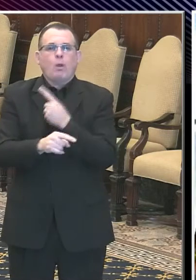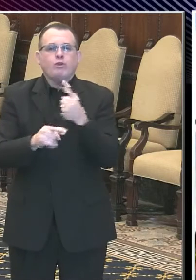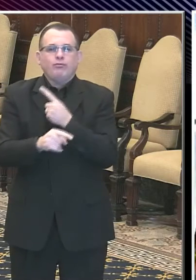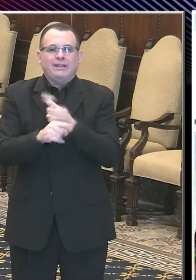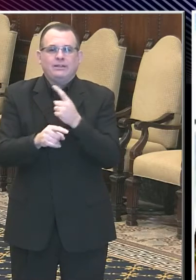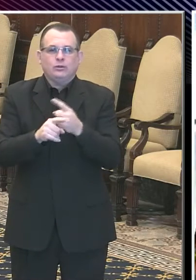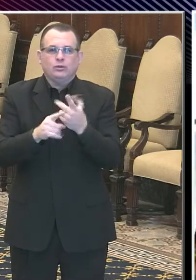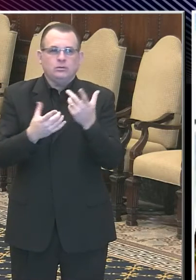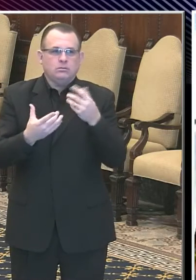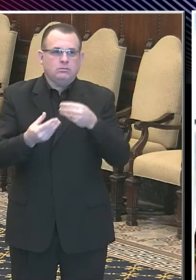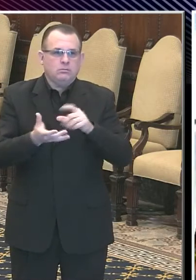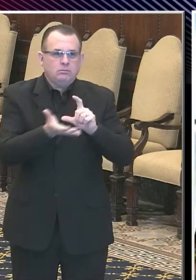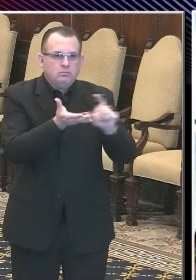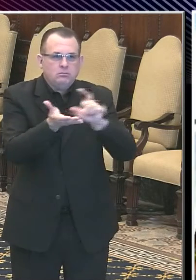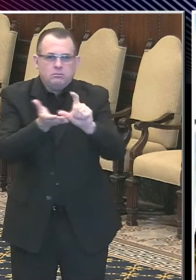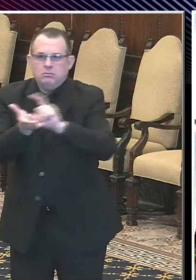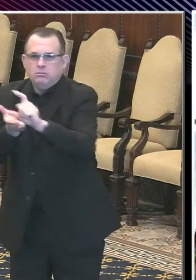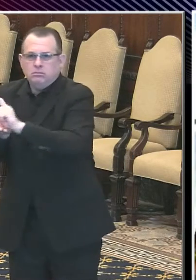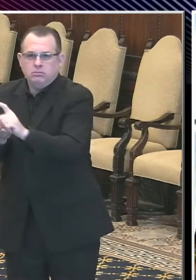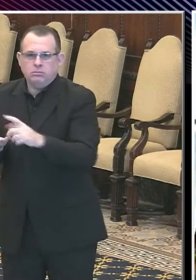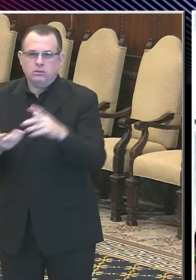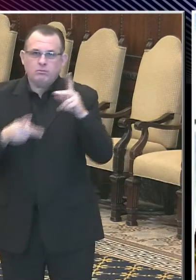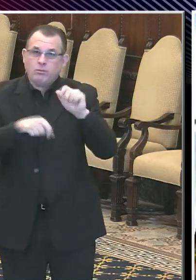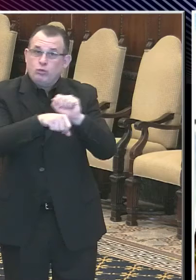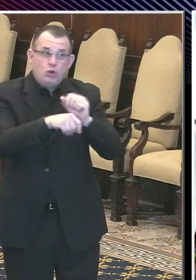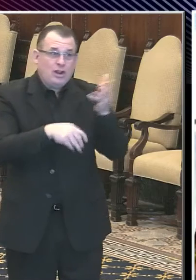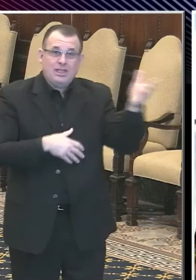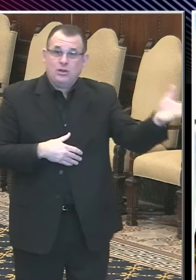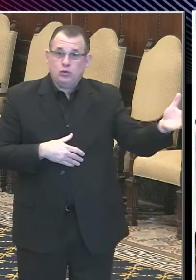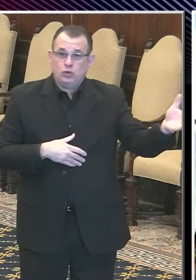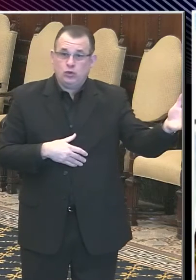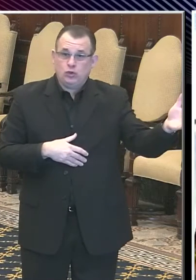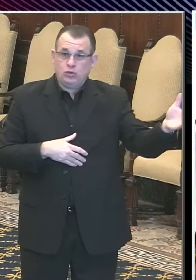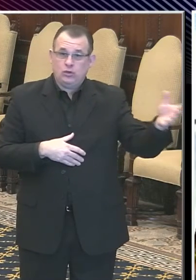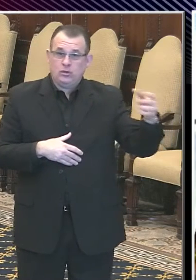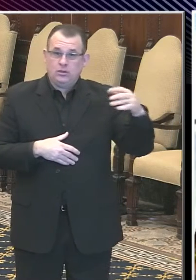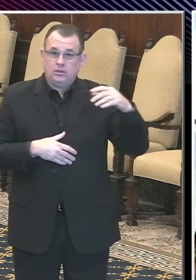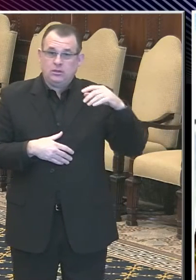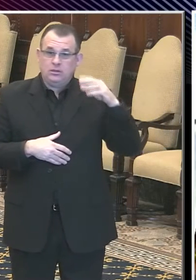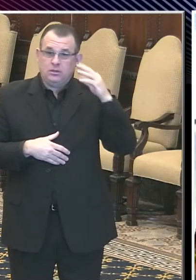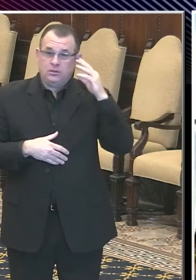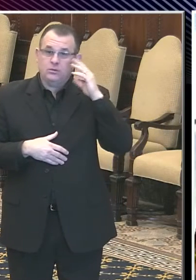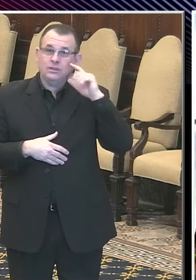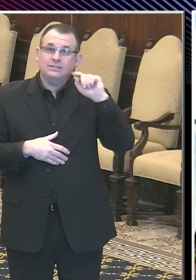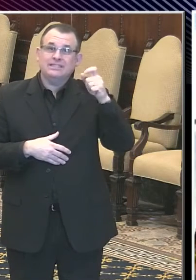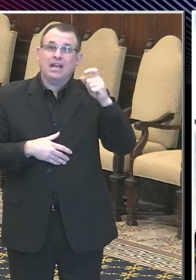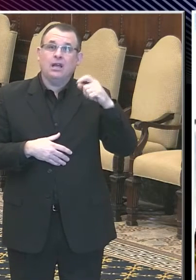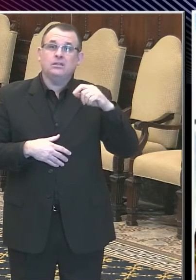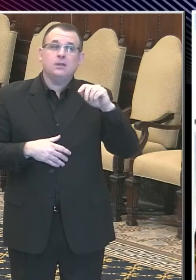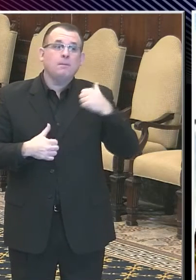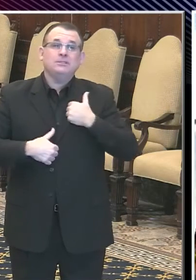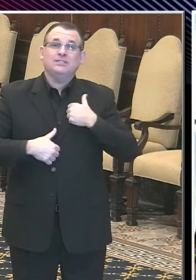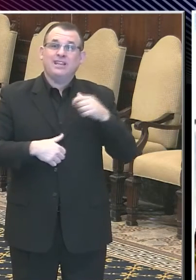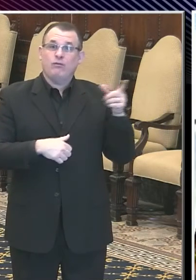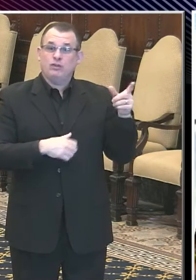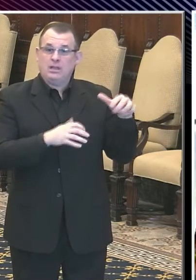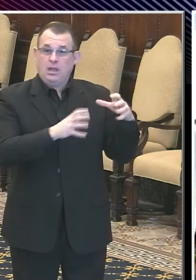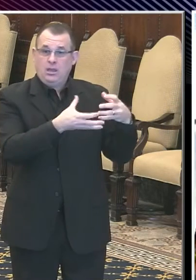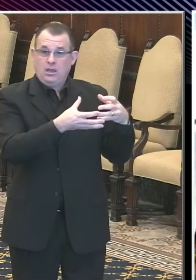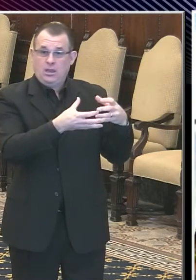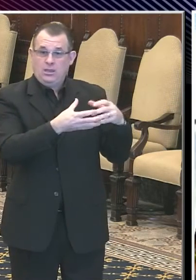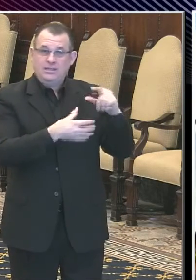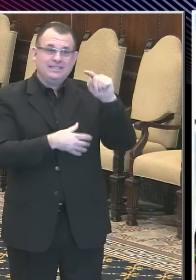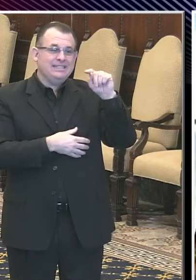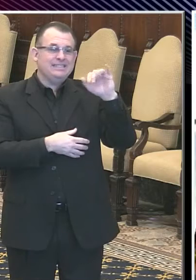And so some of the folks who are stationed there, specifically our Title X military personnel, may be further deployed into